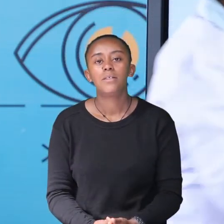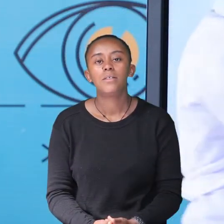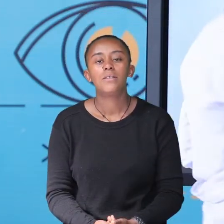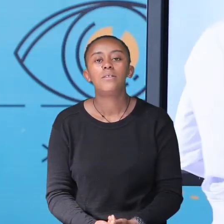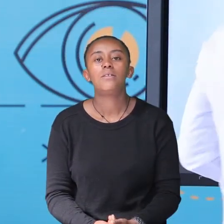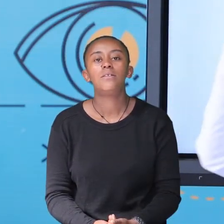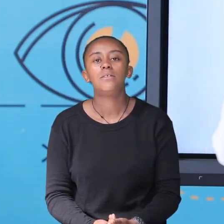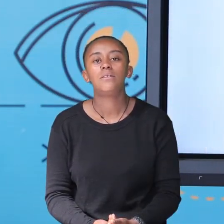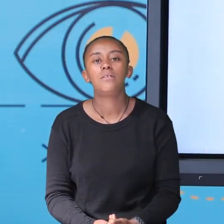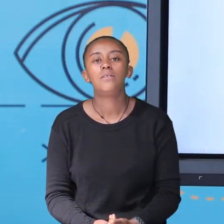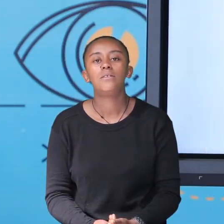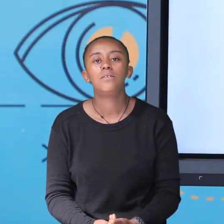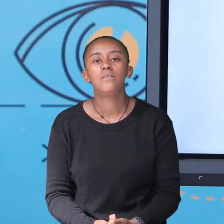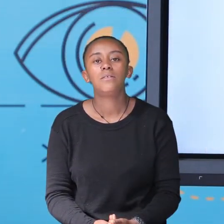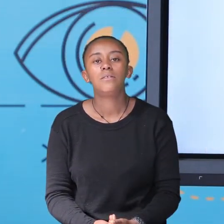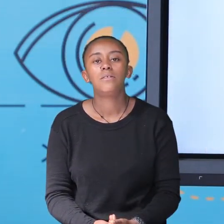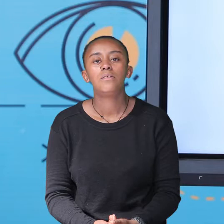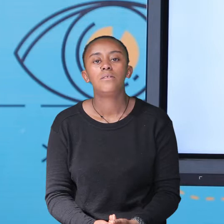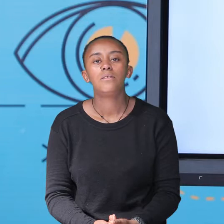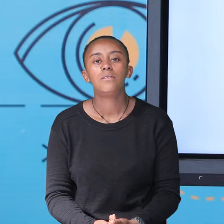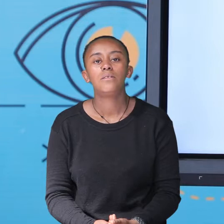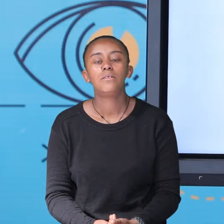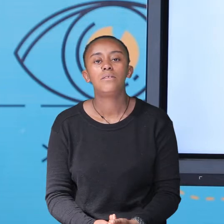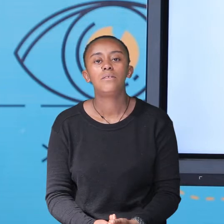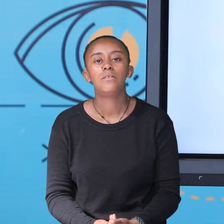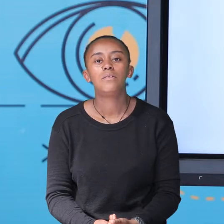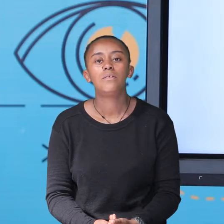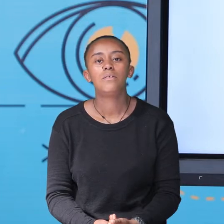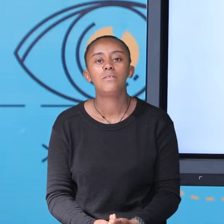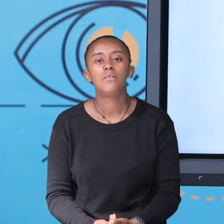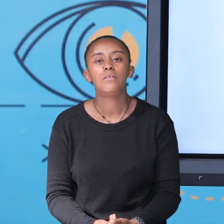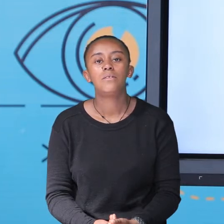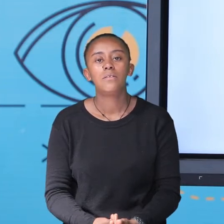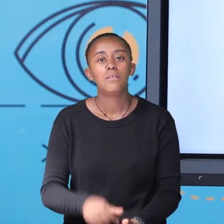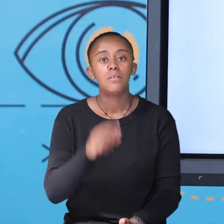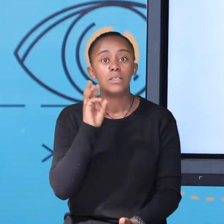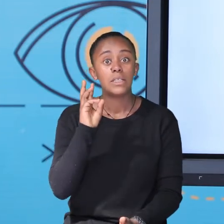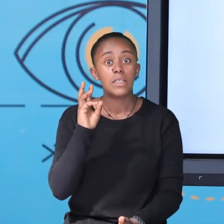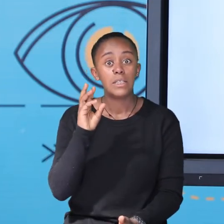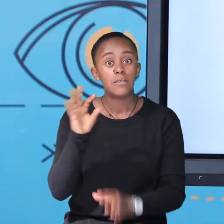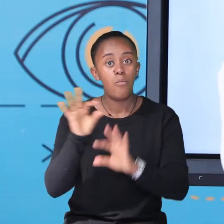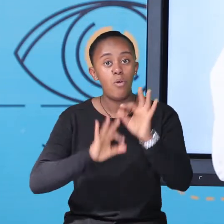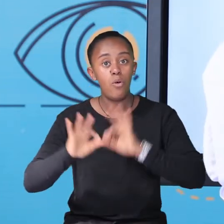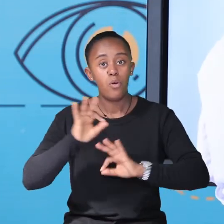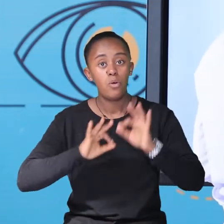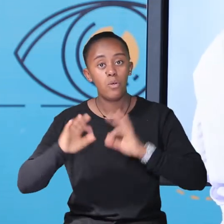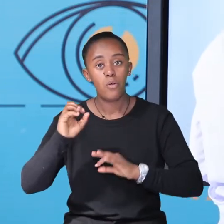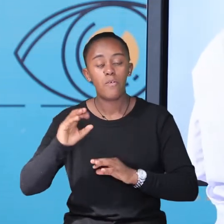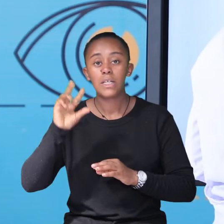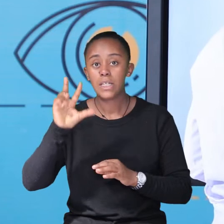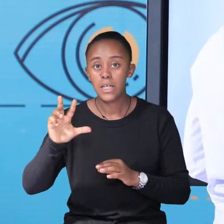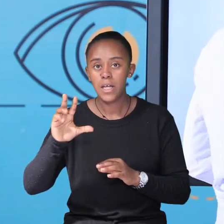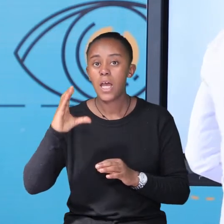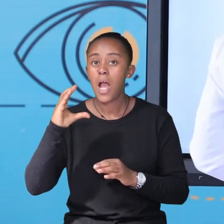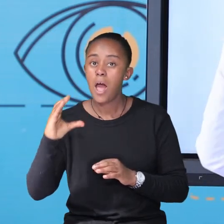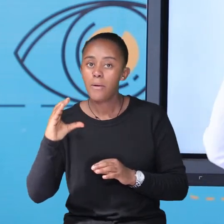cycle, here we have 6 molecules of 3-carbon sugar. 6 molecule of 3 carbon